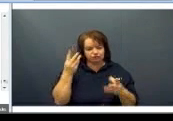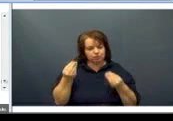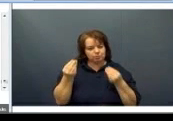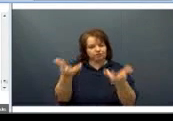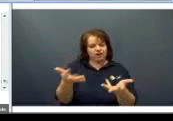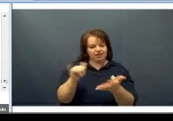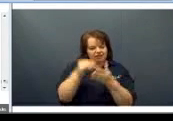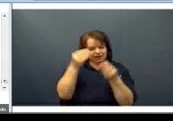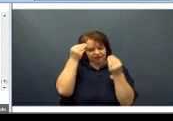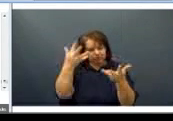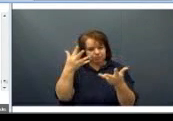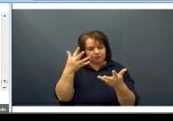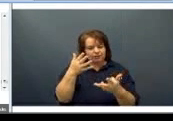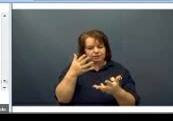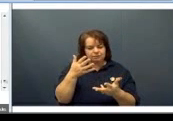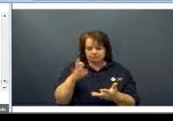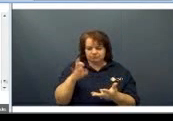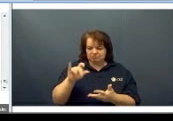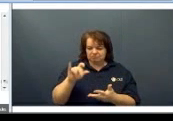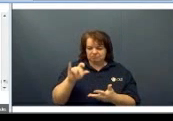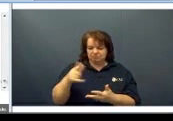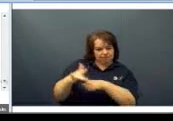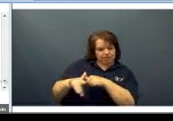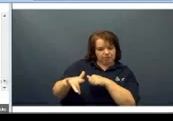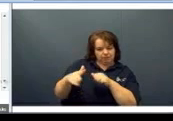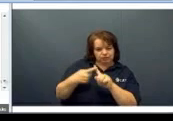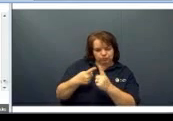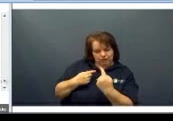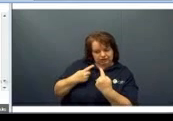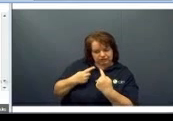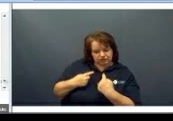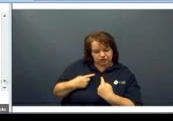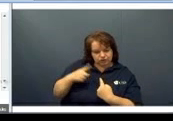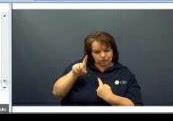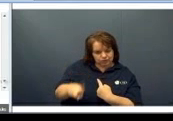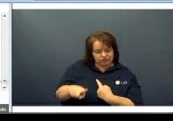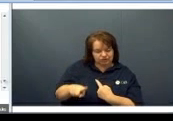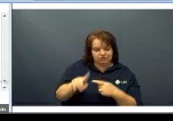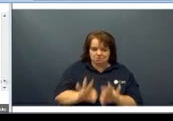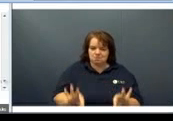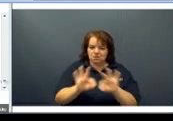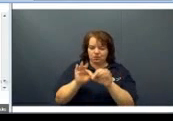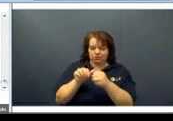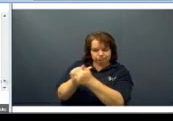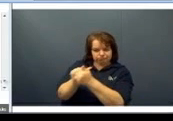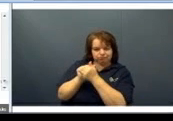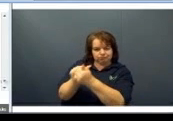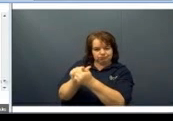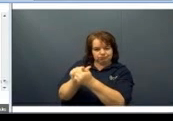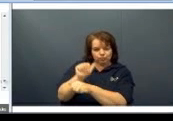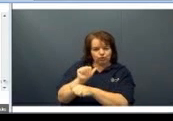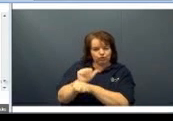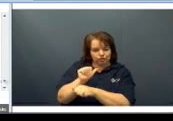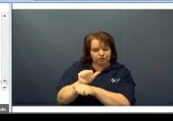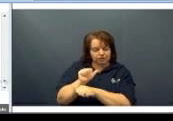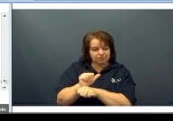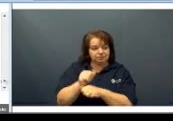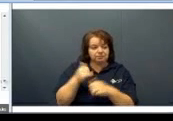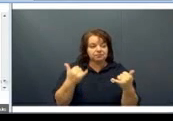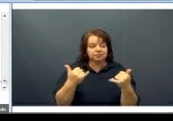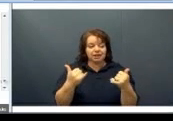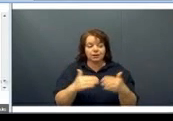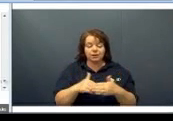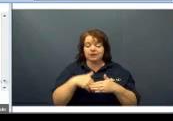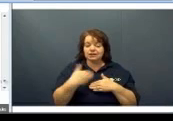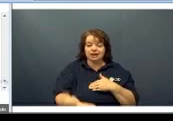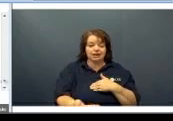much for providing the information and being a resource to us. It's very important that we work together in